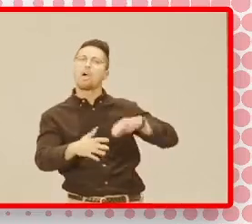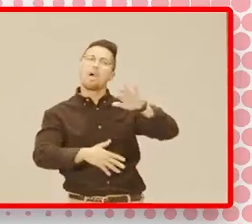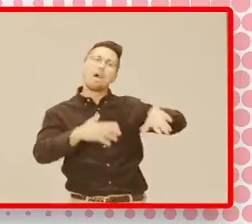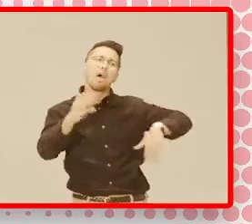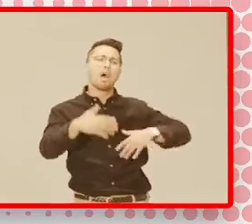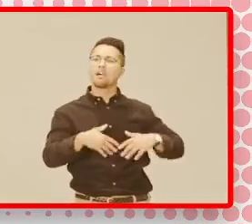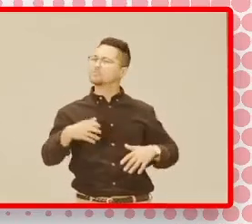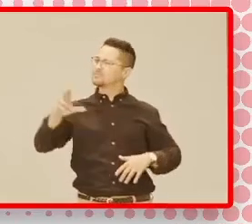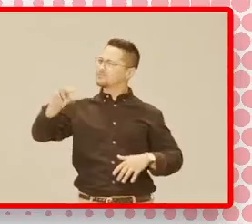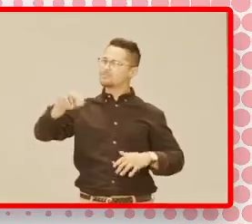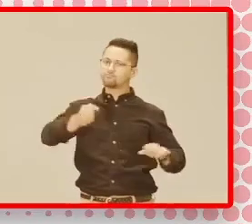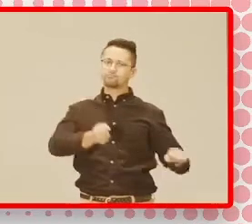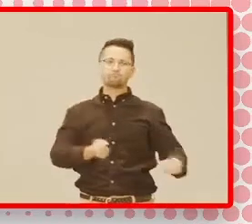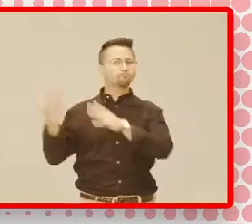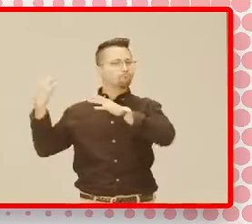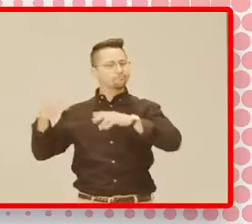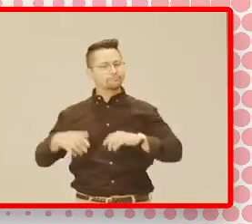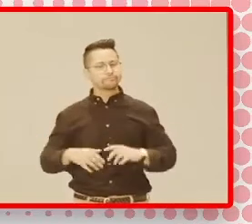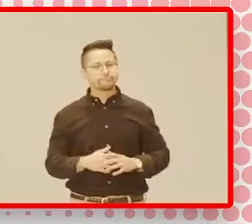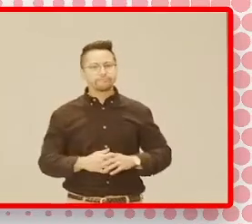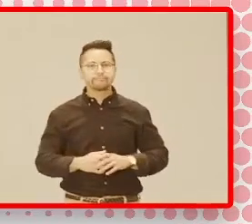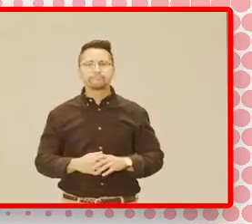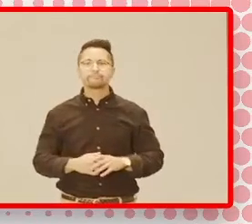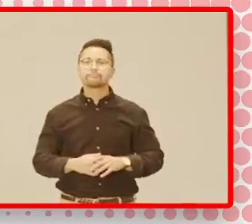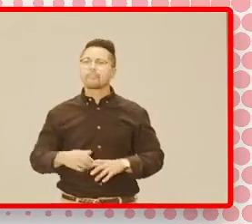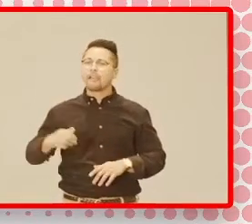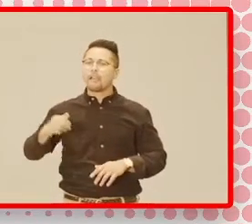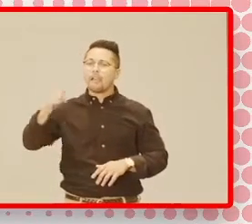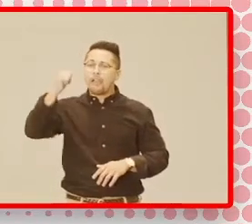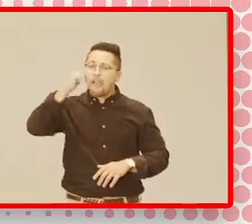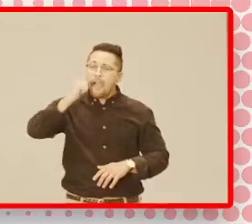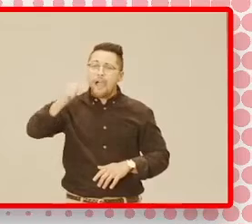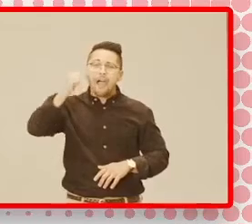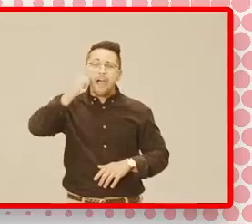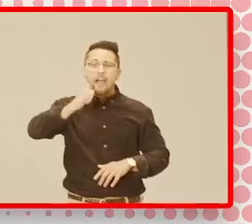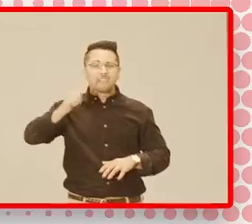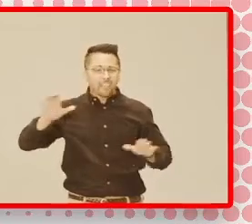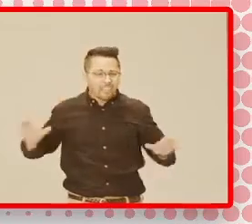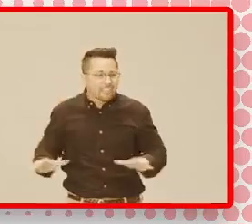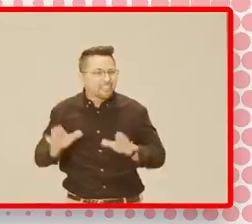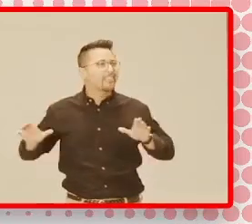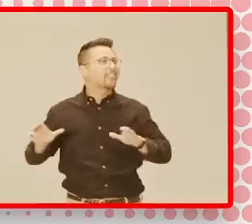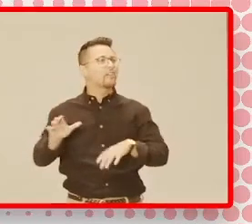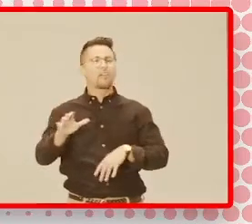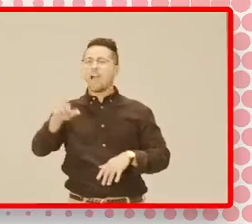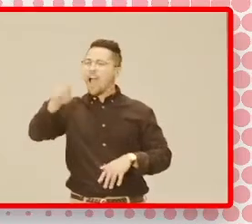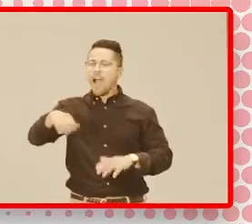Do everything with the freaking smile.